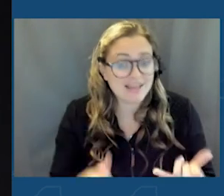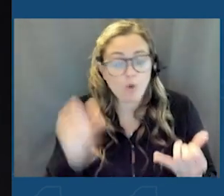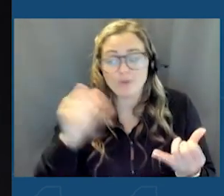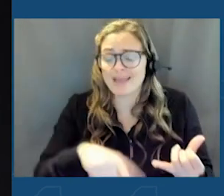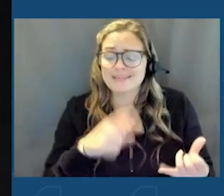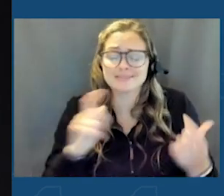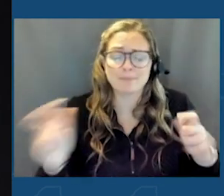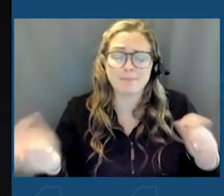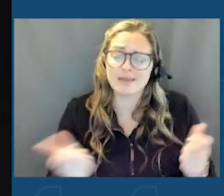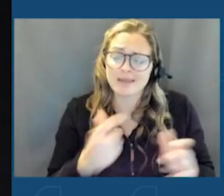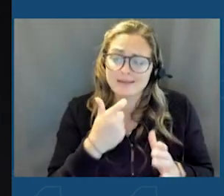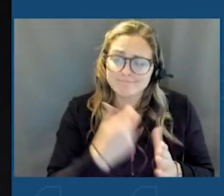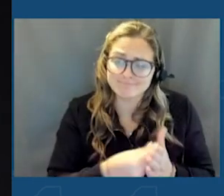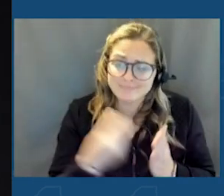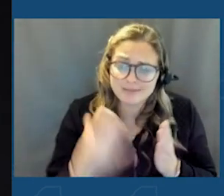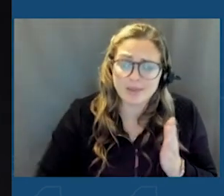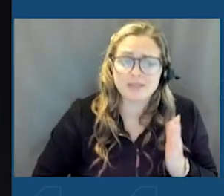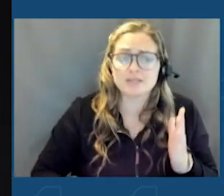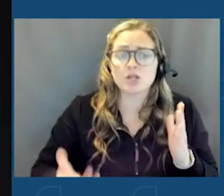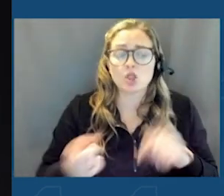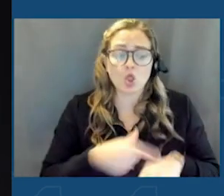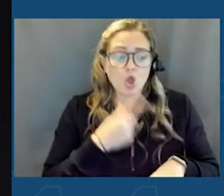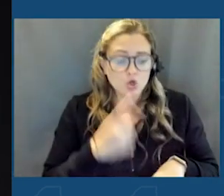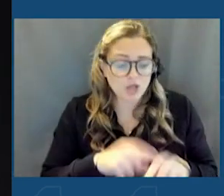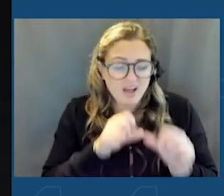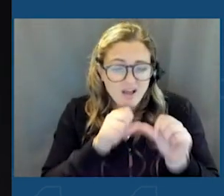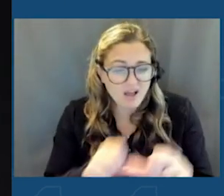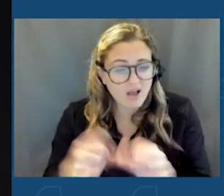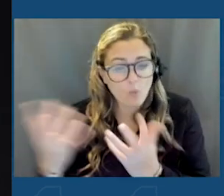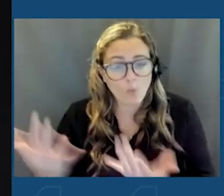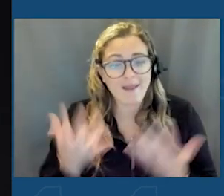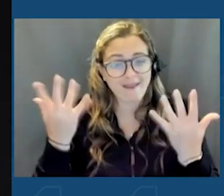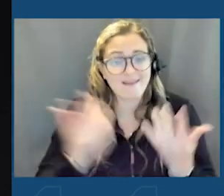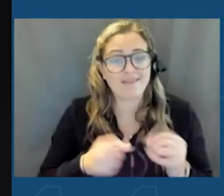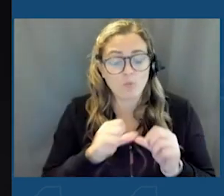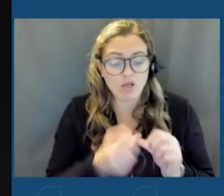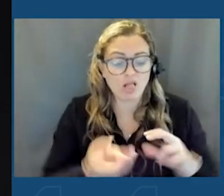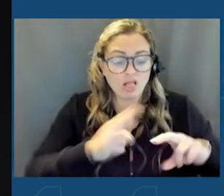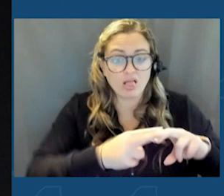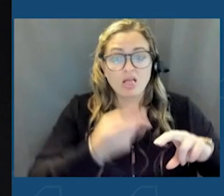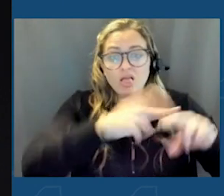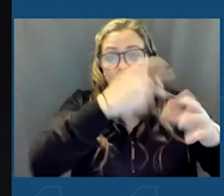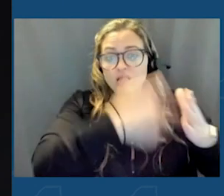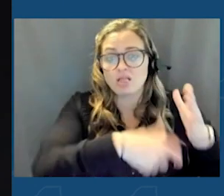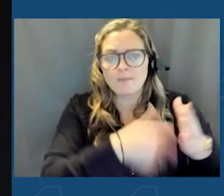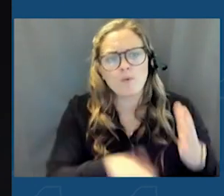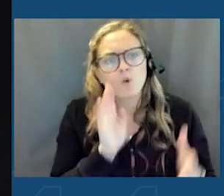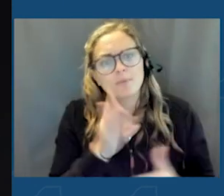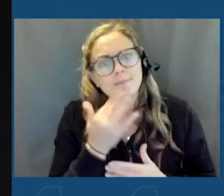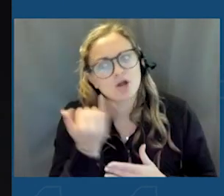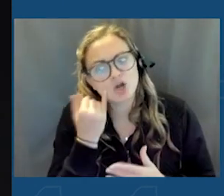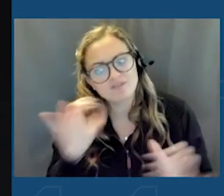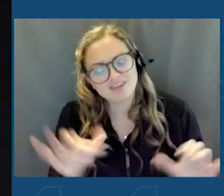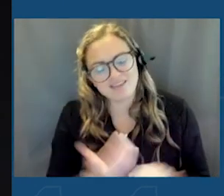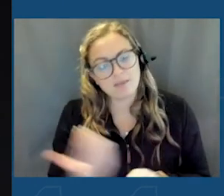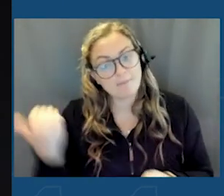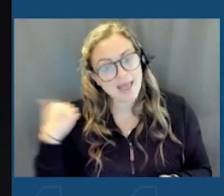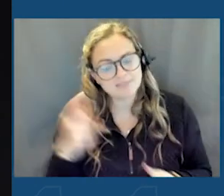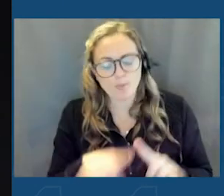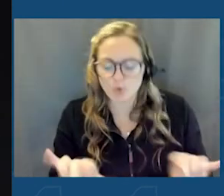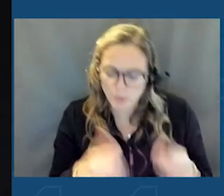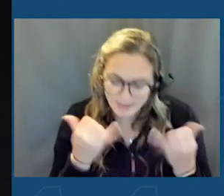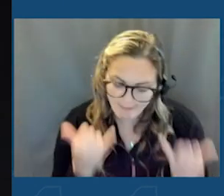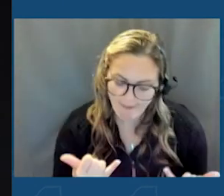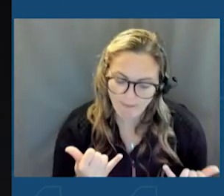tag. The longer we wait, the numbers just go up. They just keep going up, and that is why it would have been better if this had been done in the past. We're doing it now,